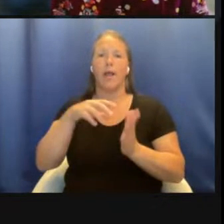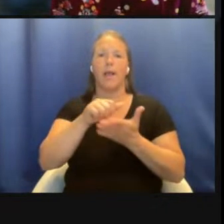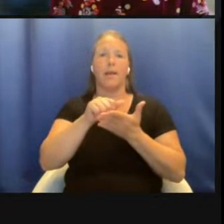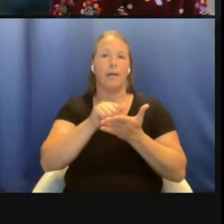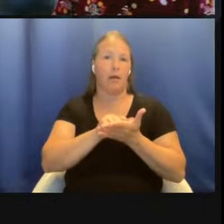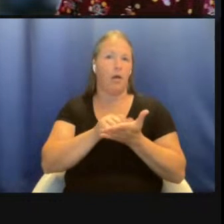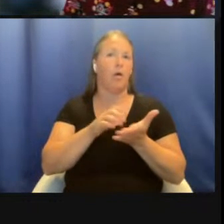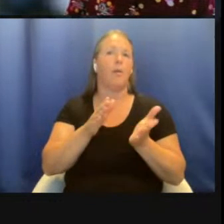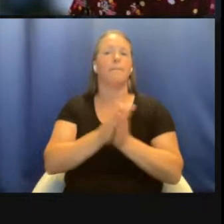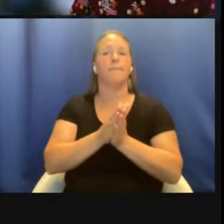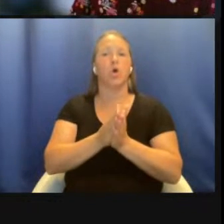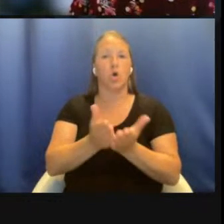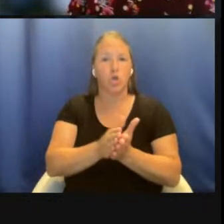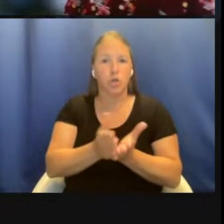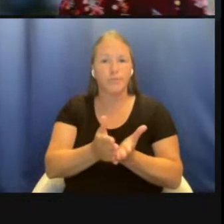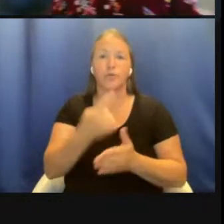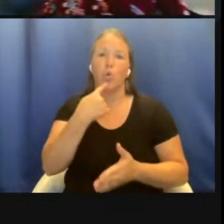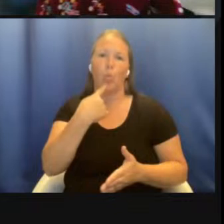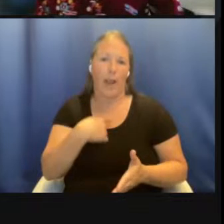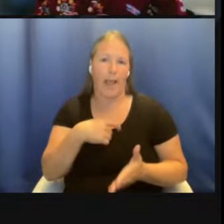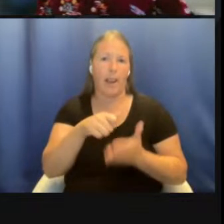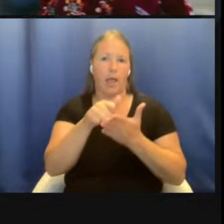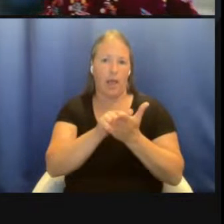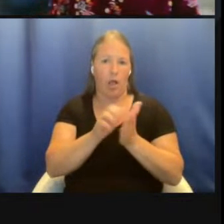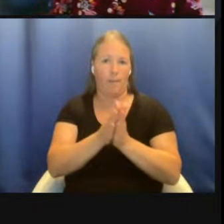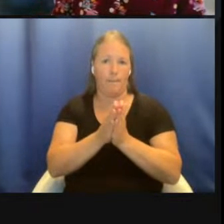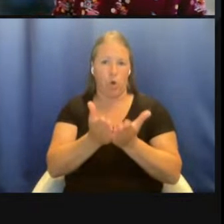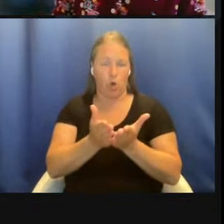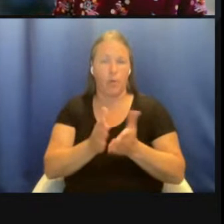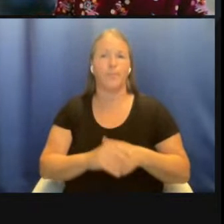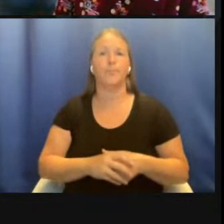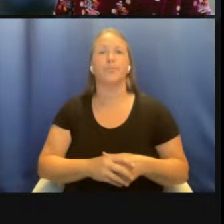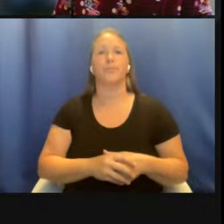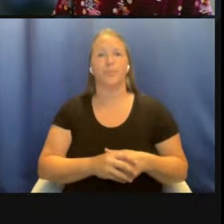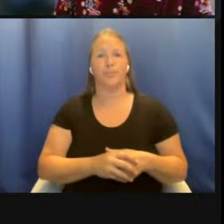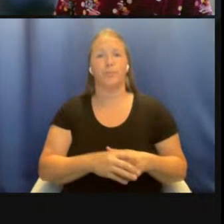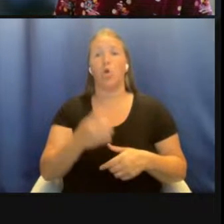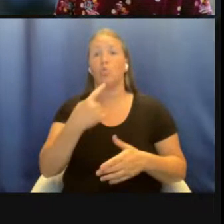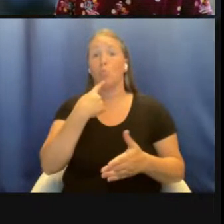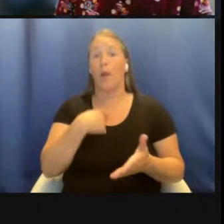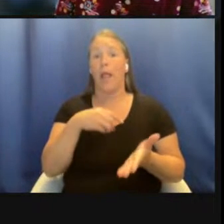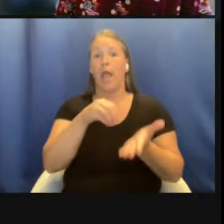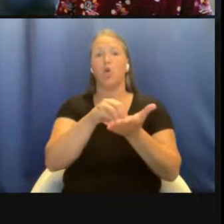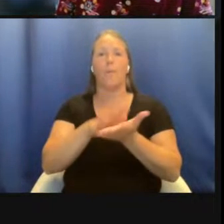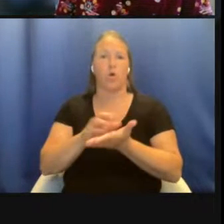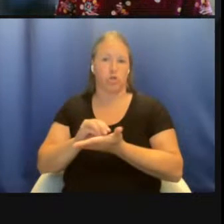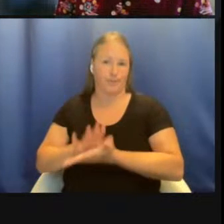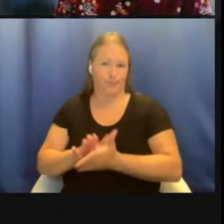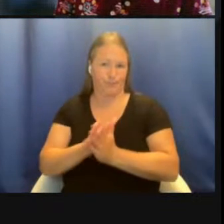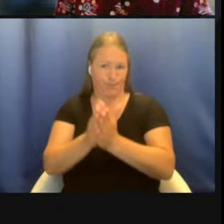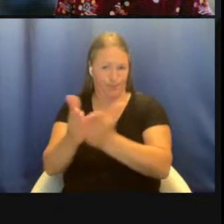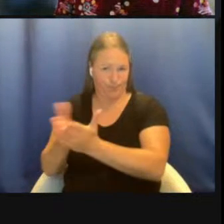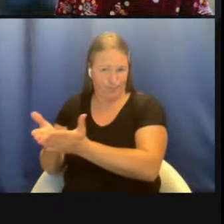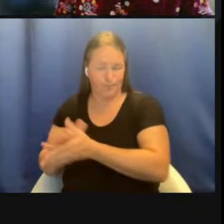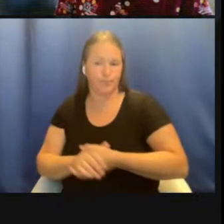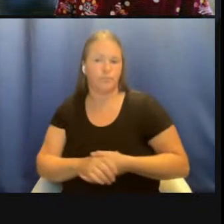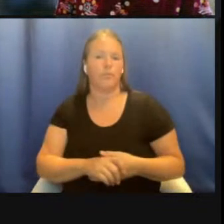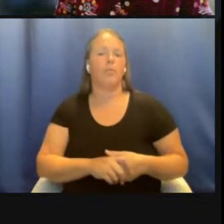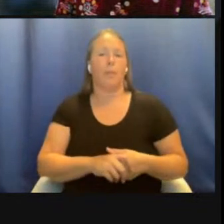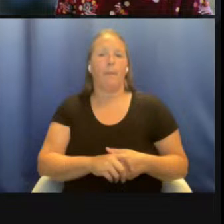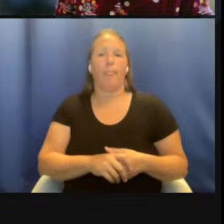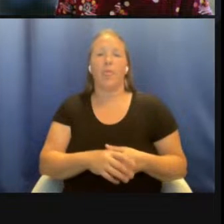books that she described as her red cahier, red notebooks, What is particularly astonishing about several of